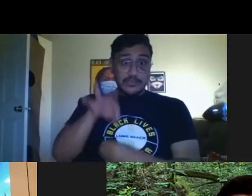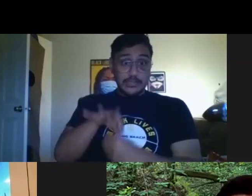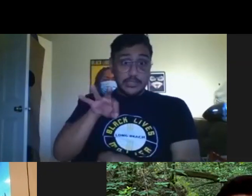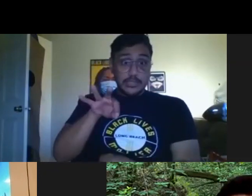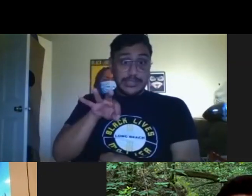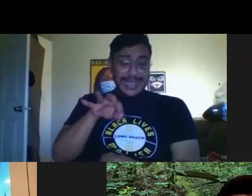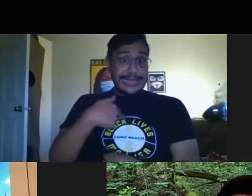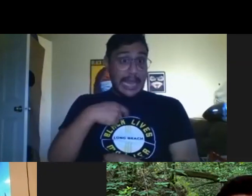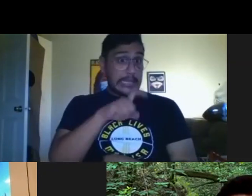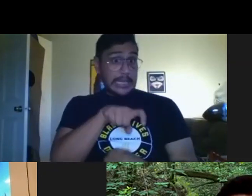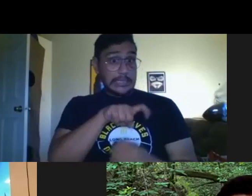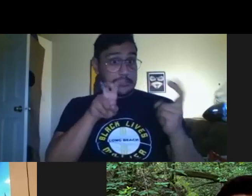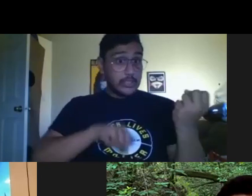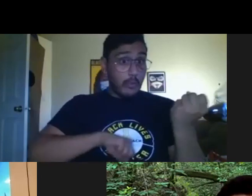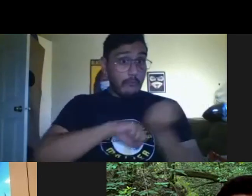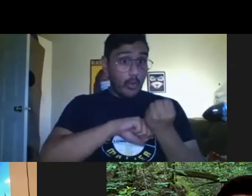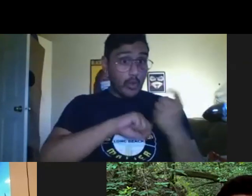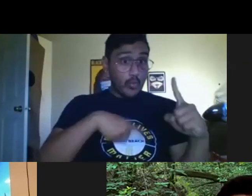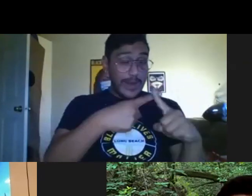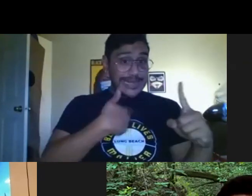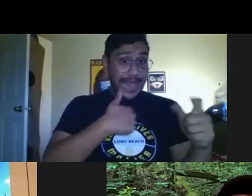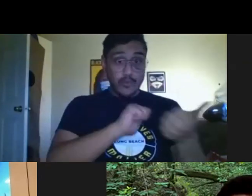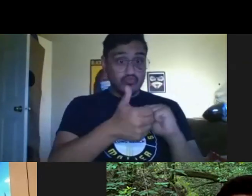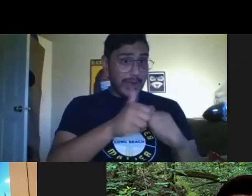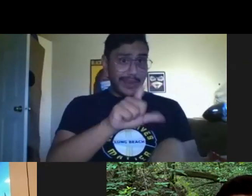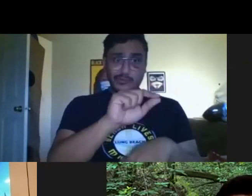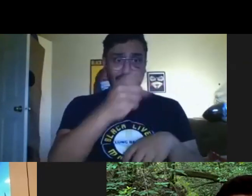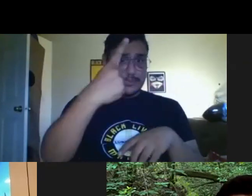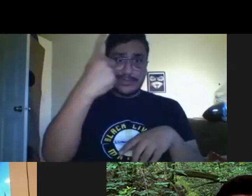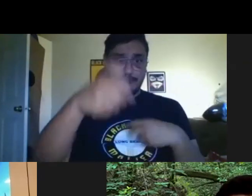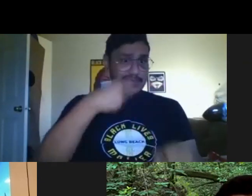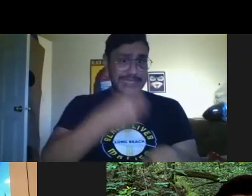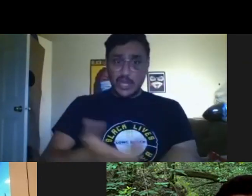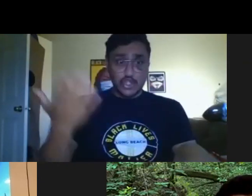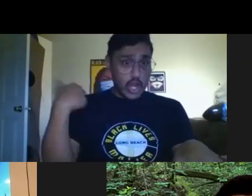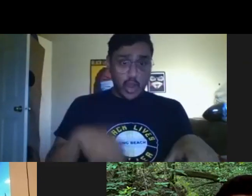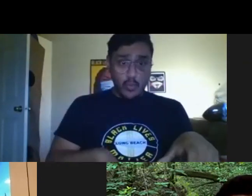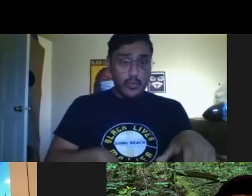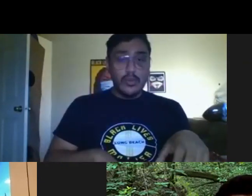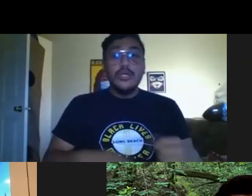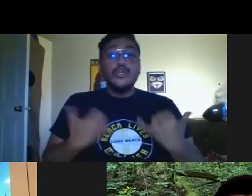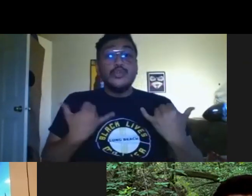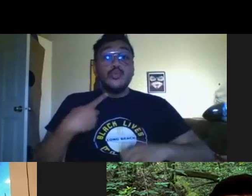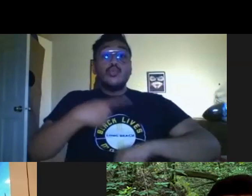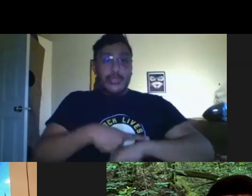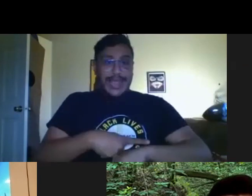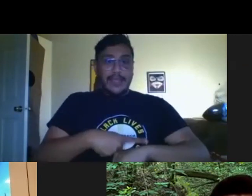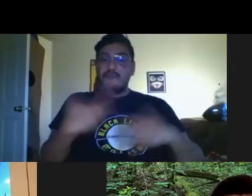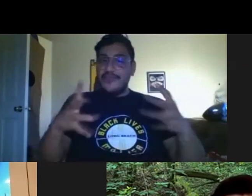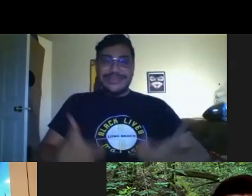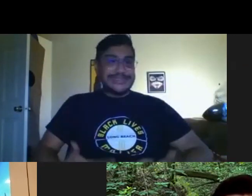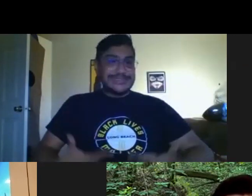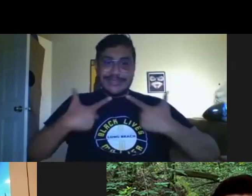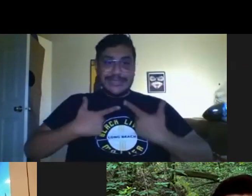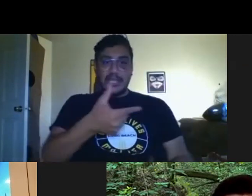Police Department when I ran 20-something years ago. And today, I have lived in Gardena longer than